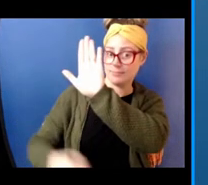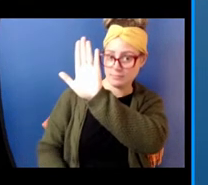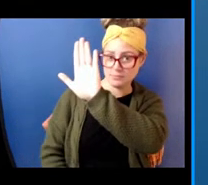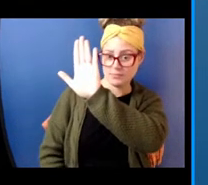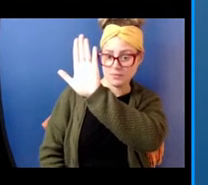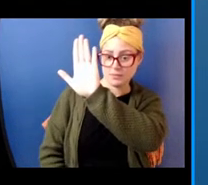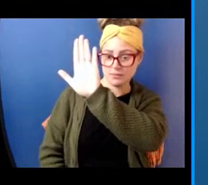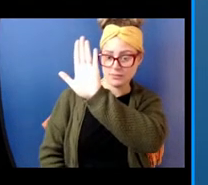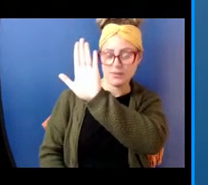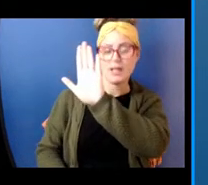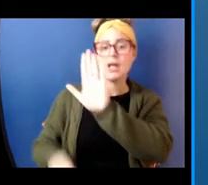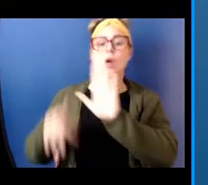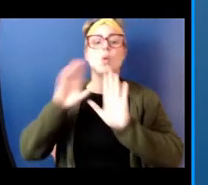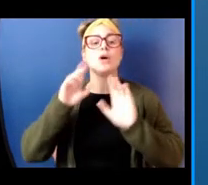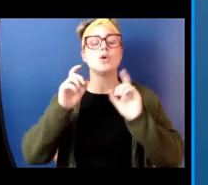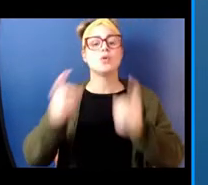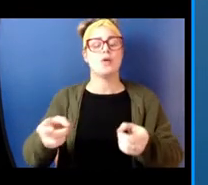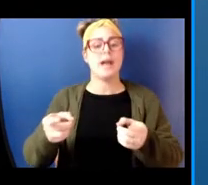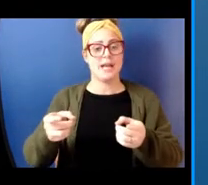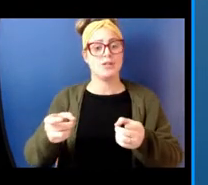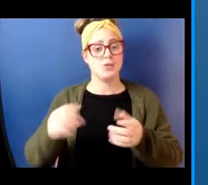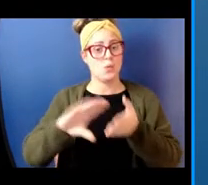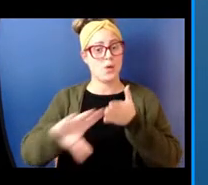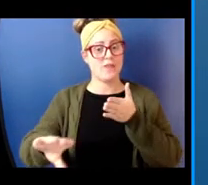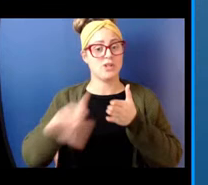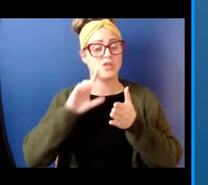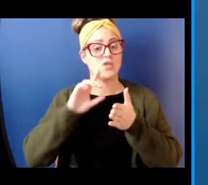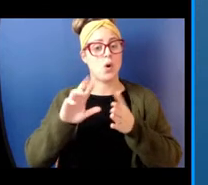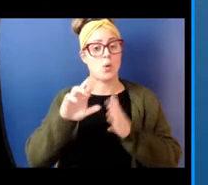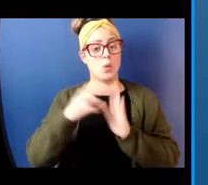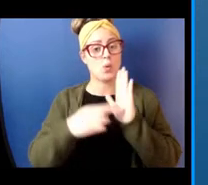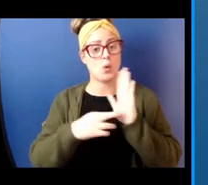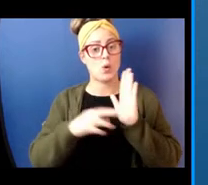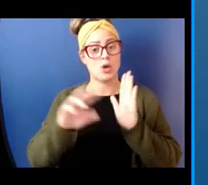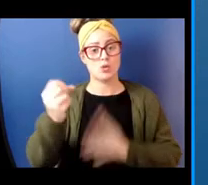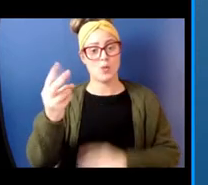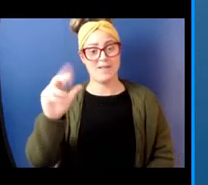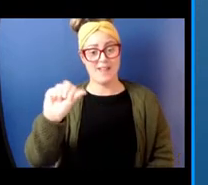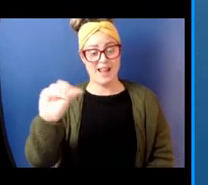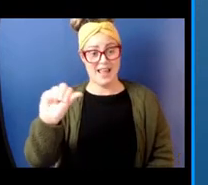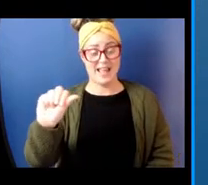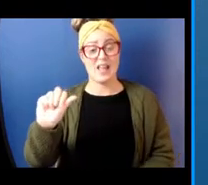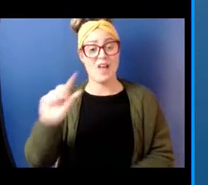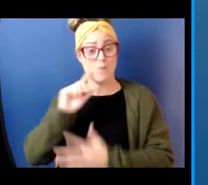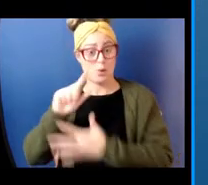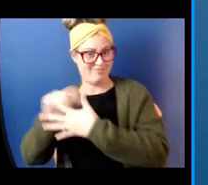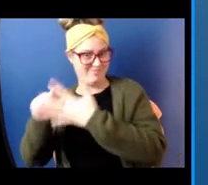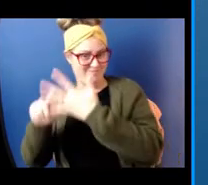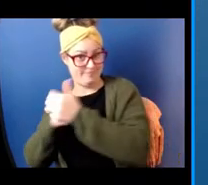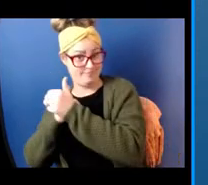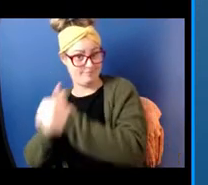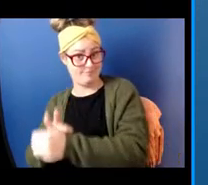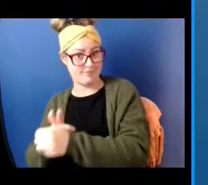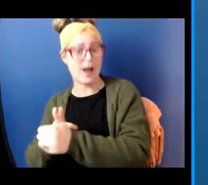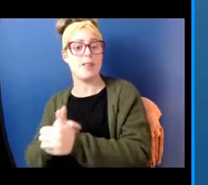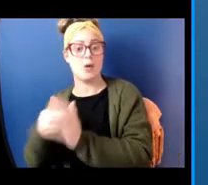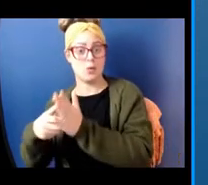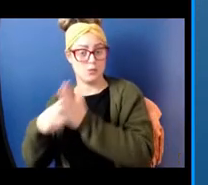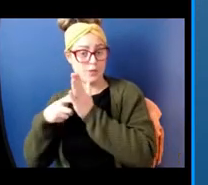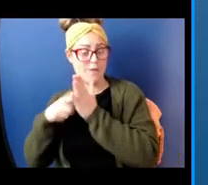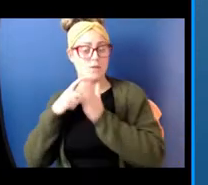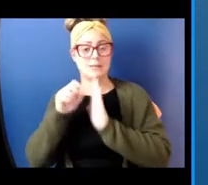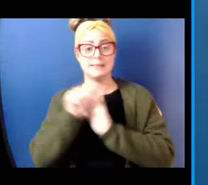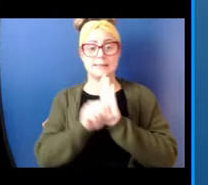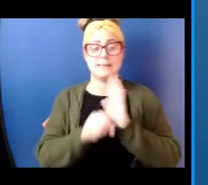which grants waivers to rule 12a conditional upon the outline stipulations for a state-run primary in South Carolina